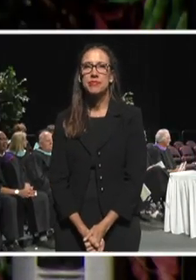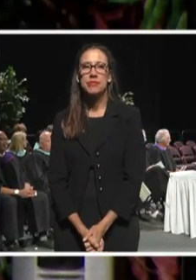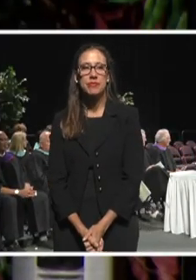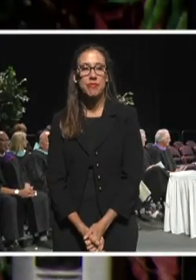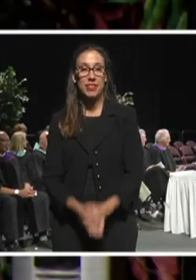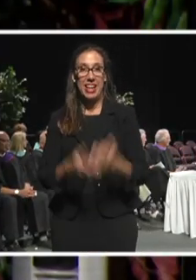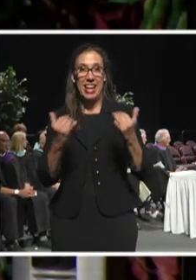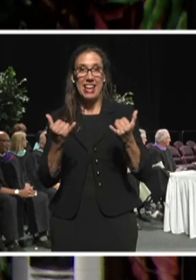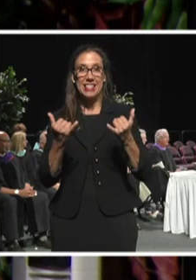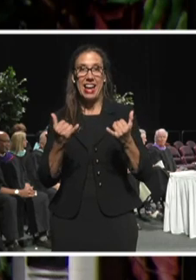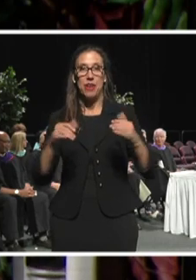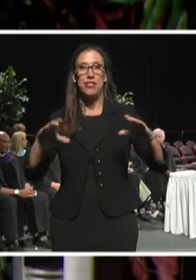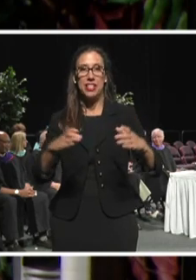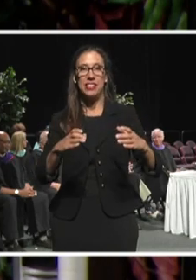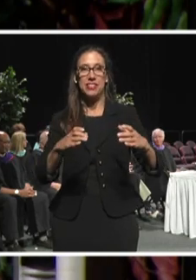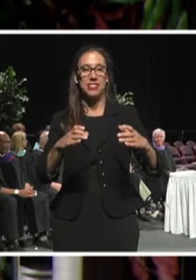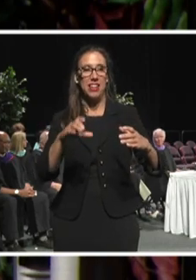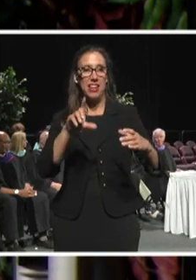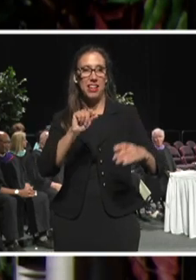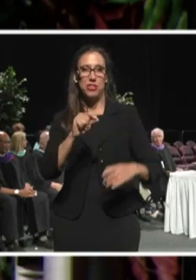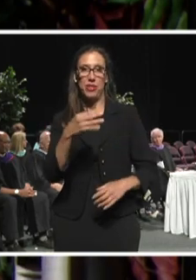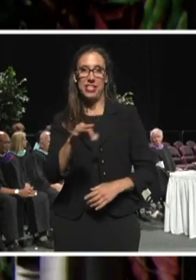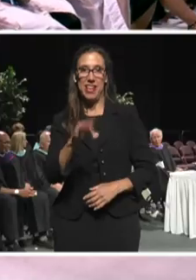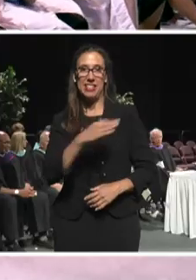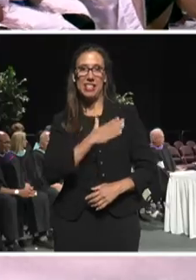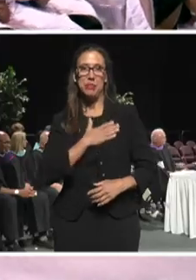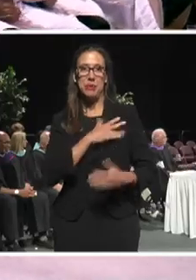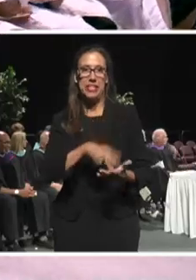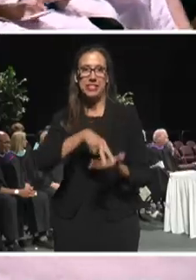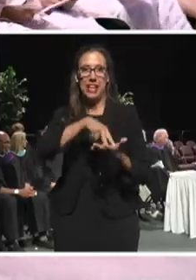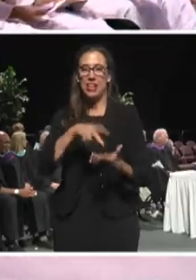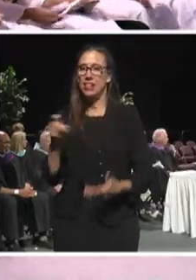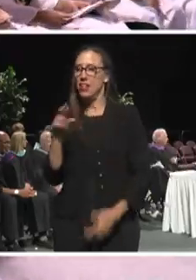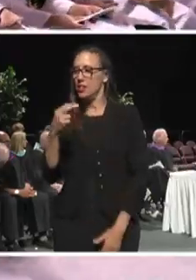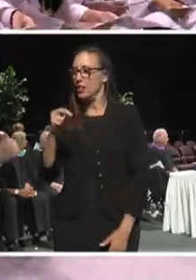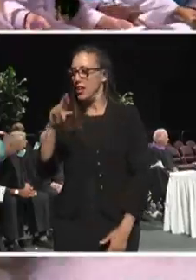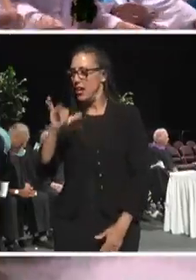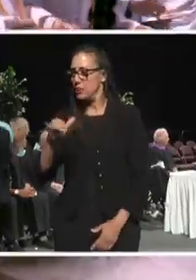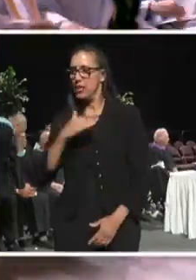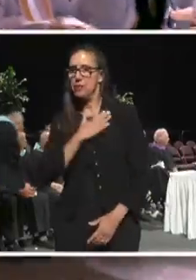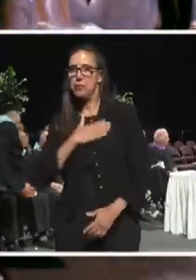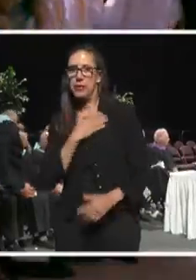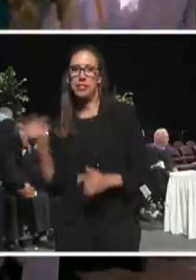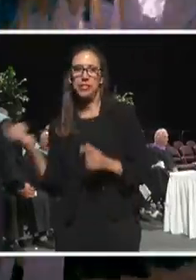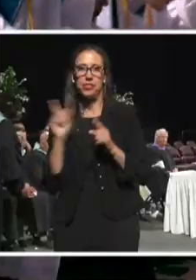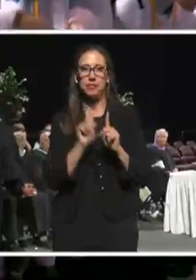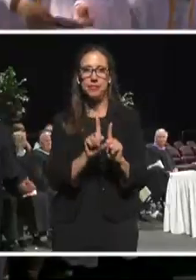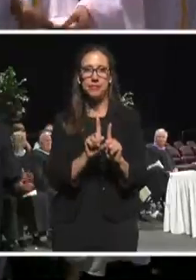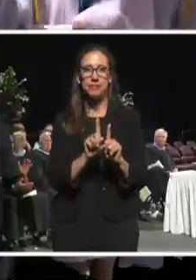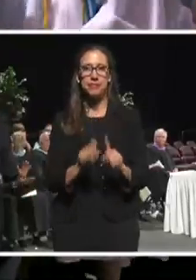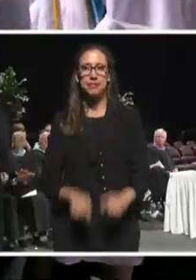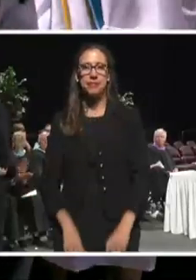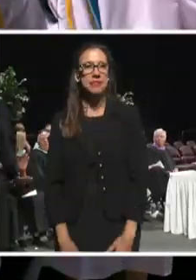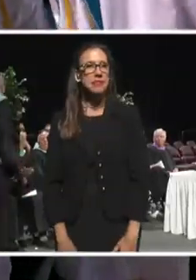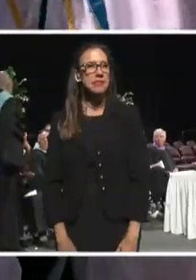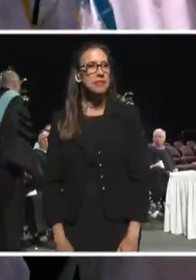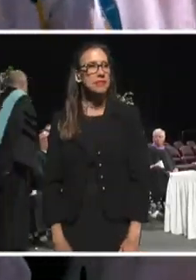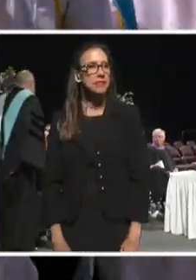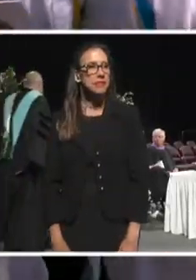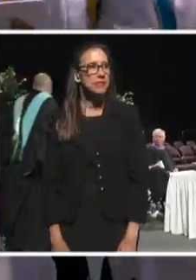Will the senior class of 2019 please stand? Dr. Henry, will you join me at the podium?